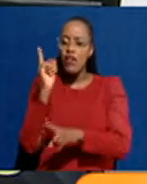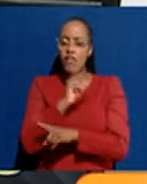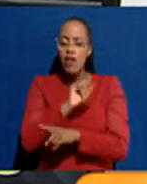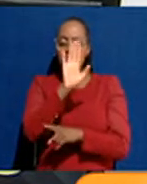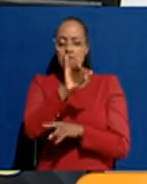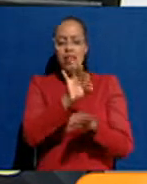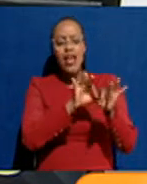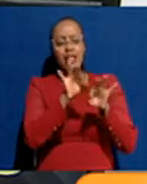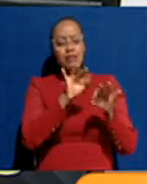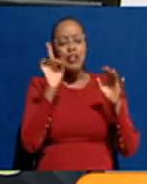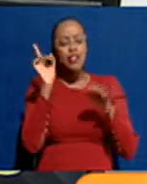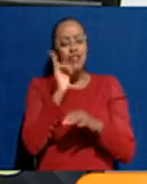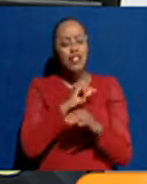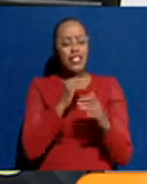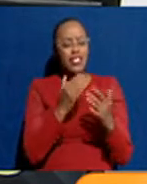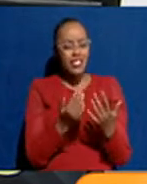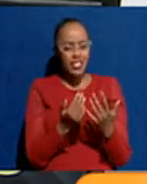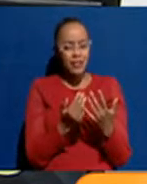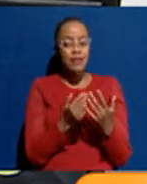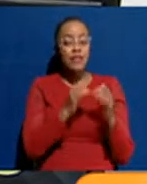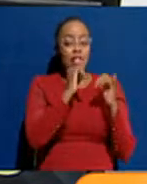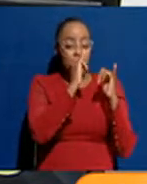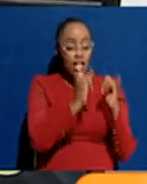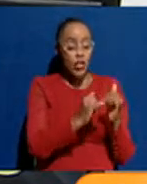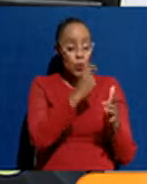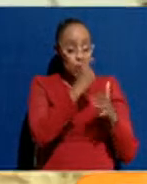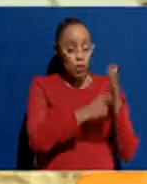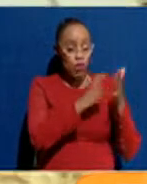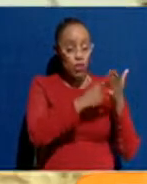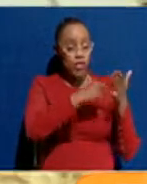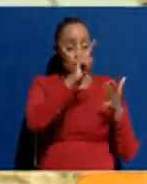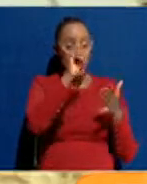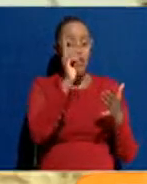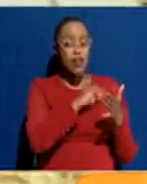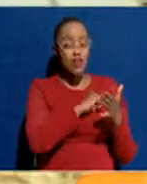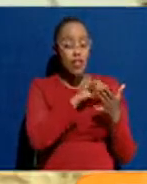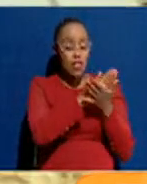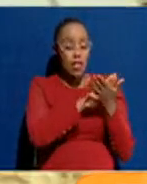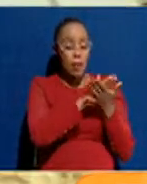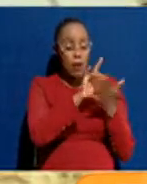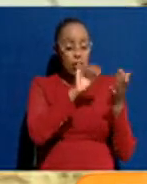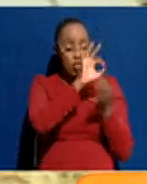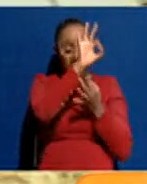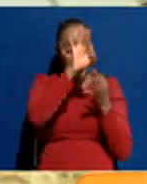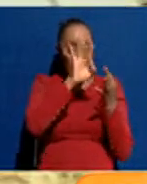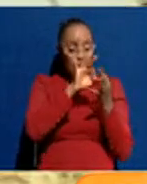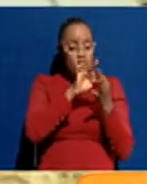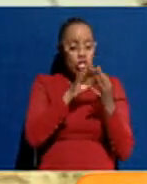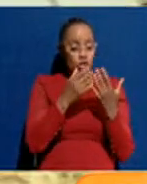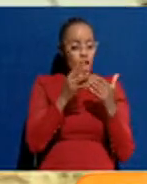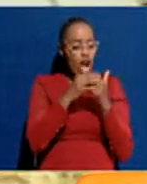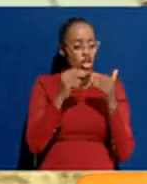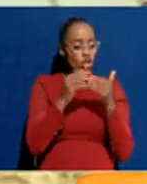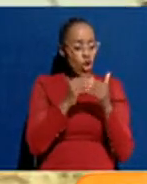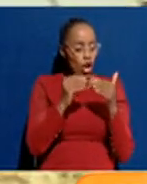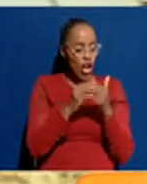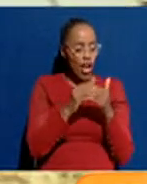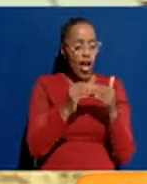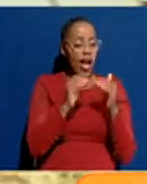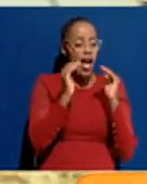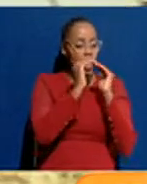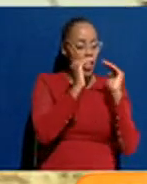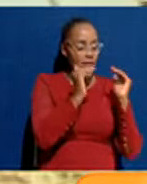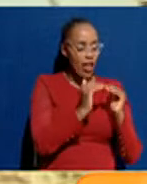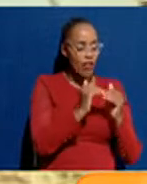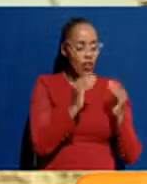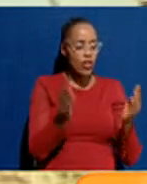explanation, that when the new tariff was passed, it was based on a particular exchange rate. And it's again